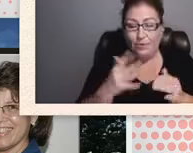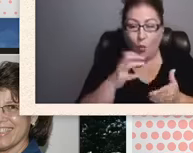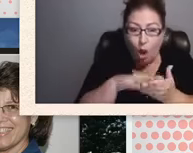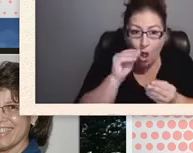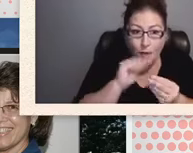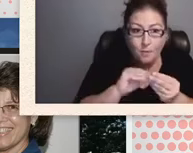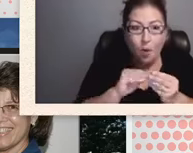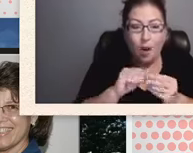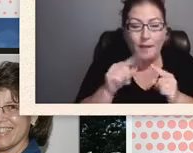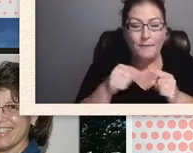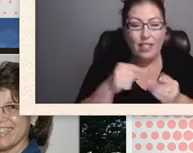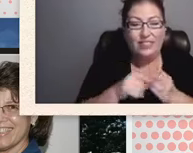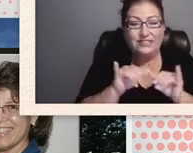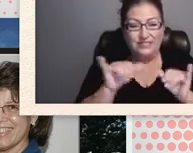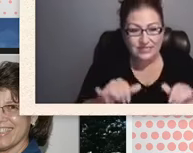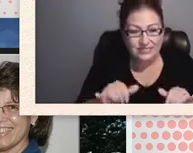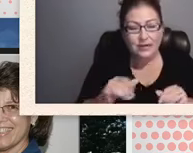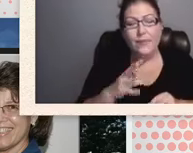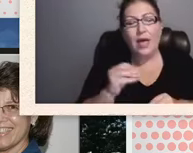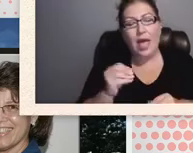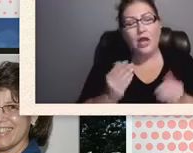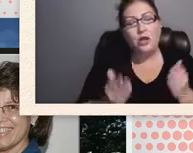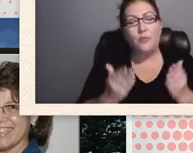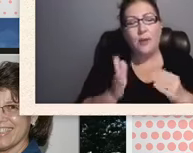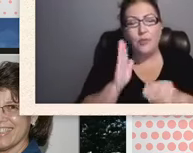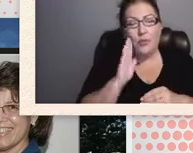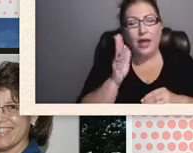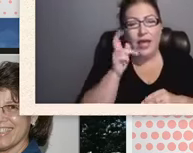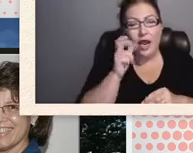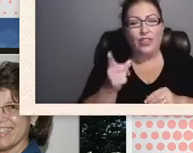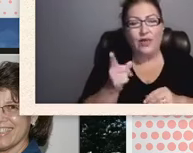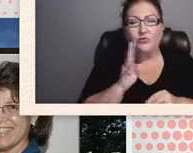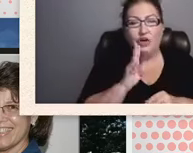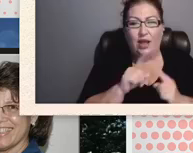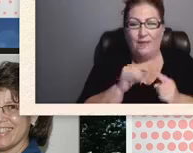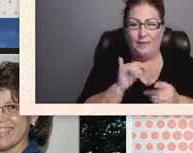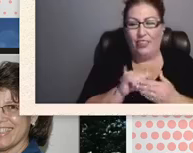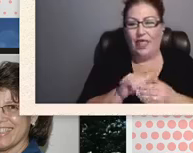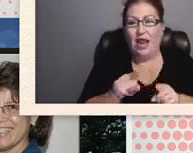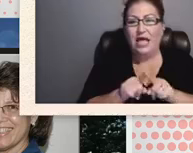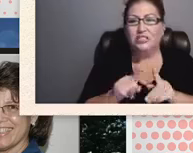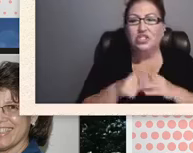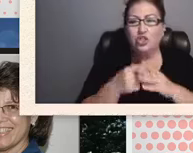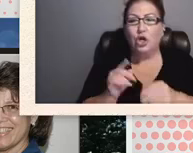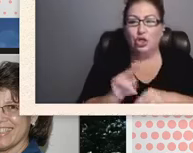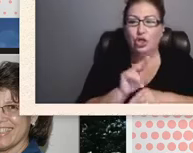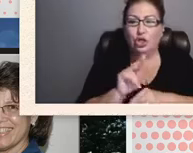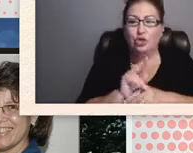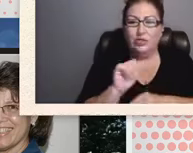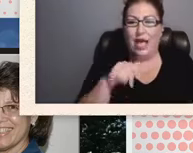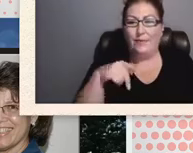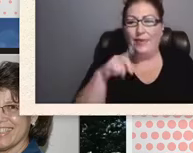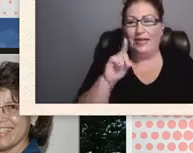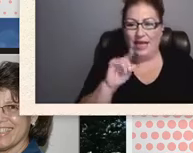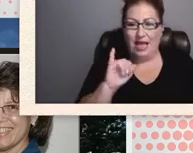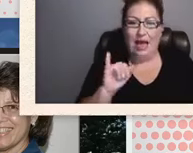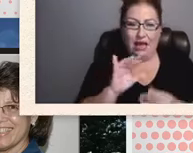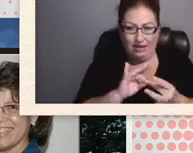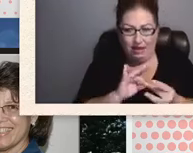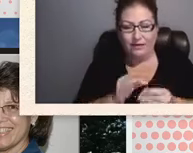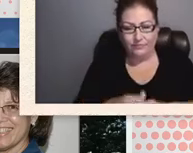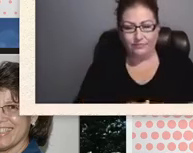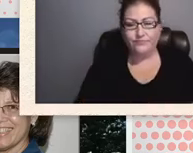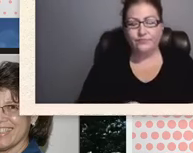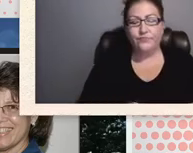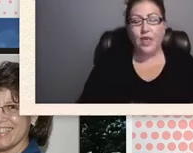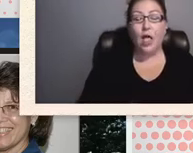this system, and you'll probably hear them talking about it as they start to use APD iConnect. The